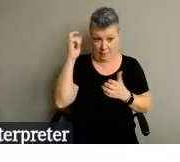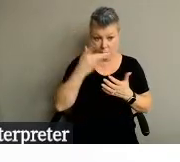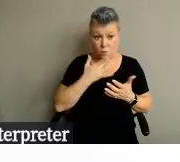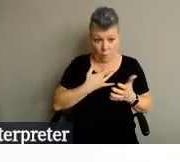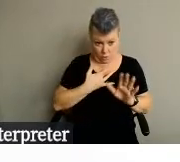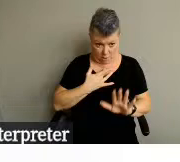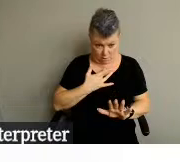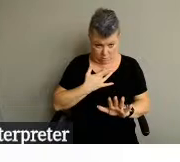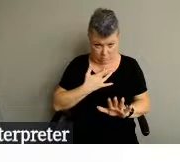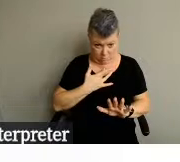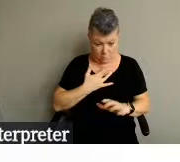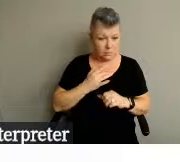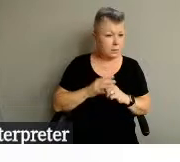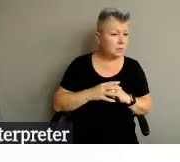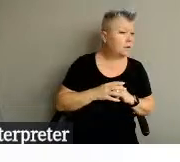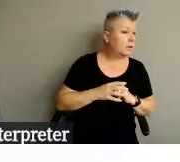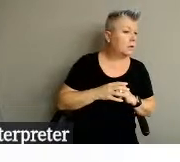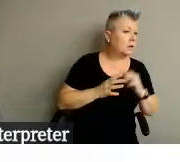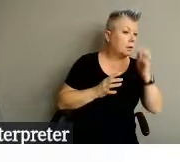So,